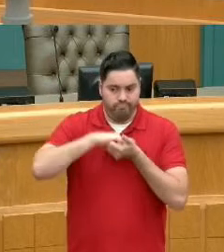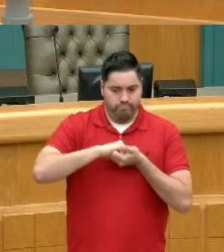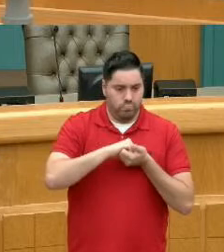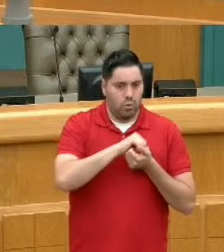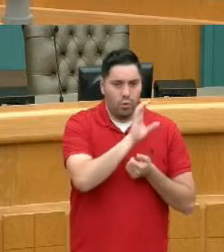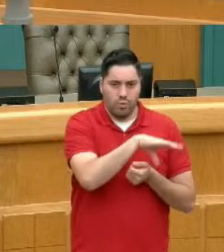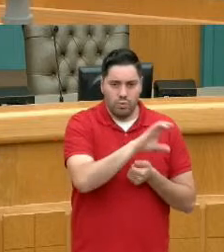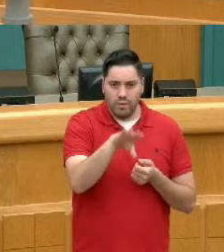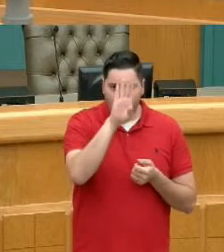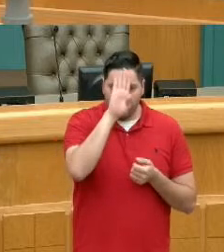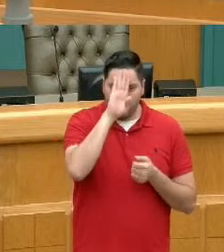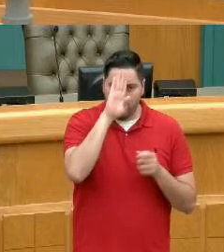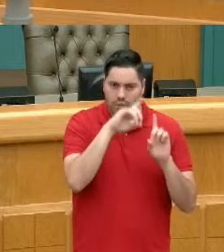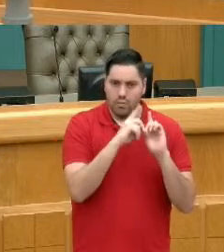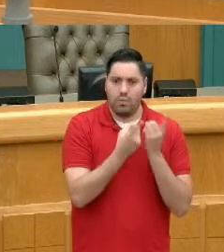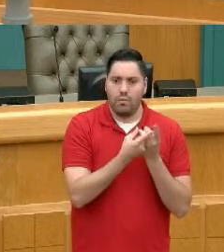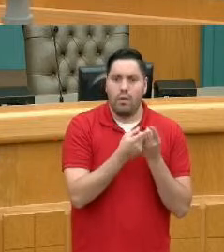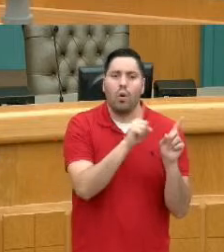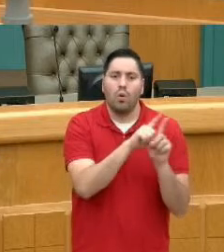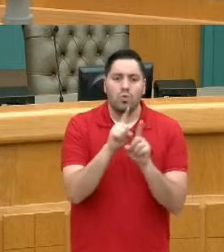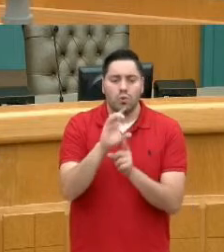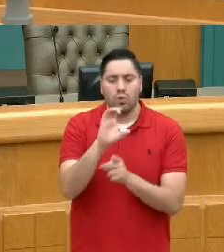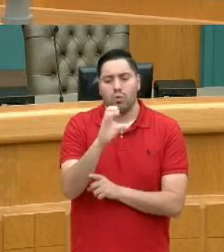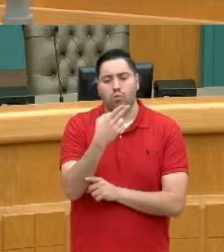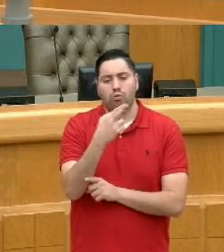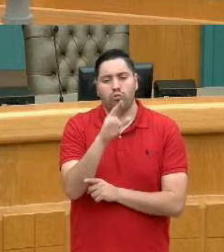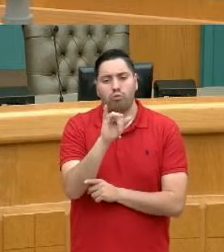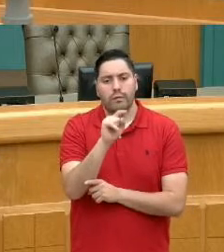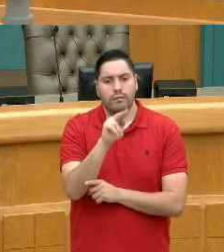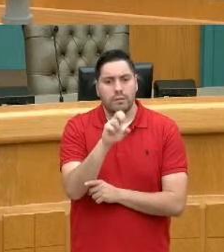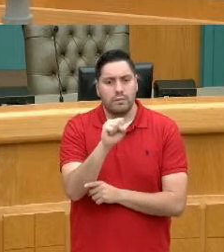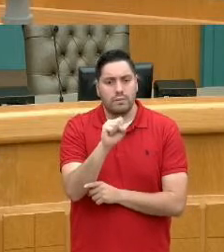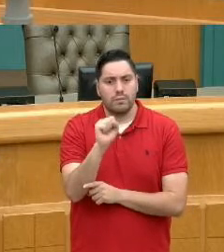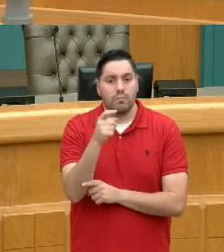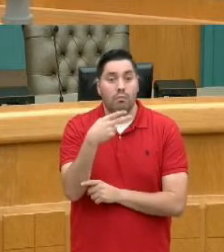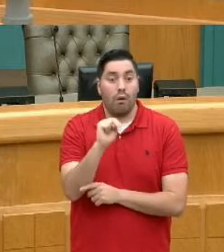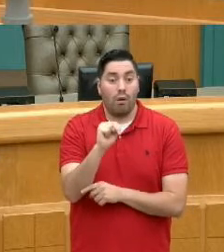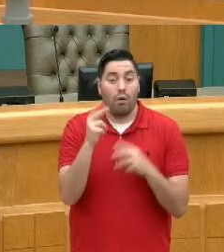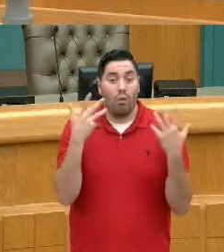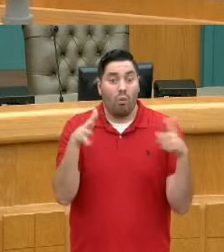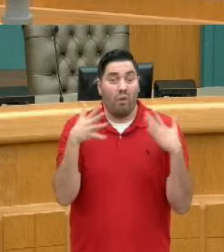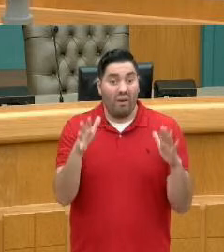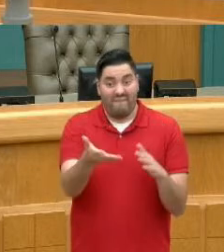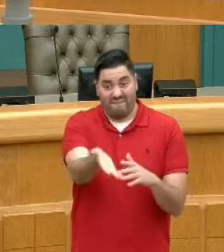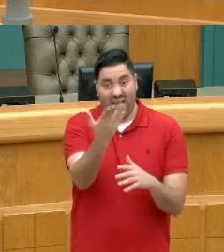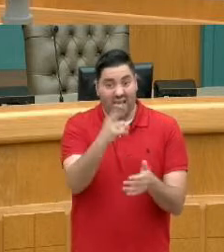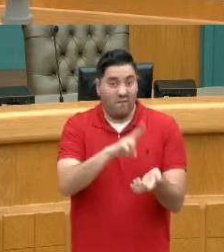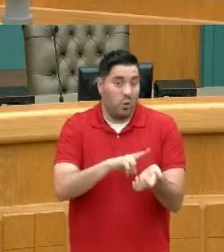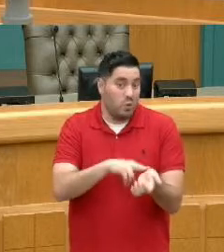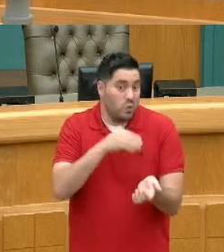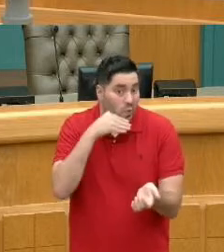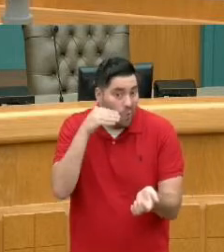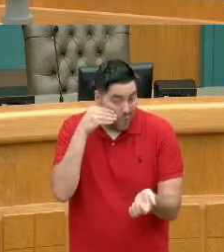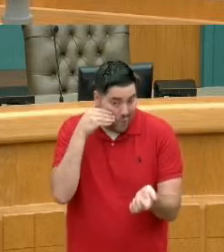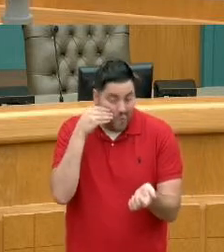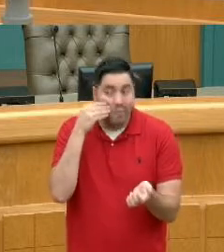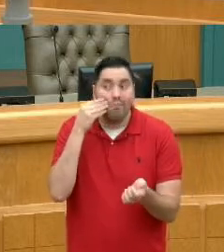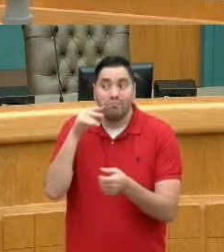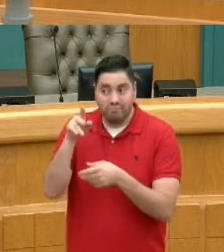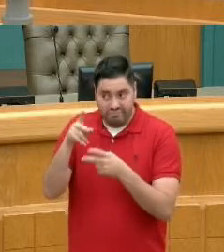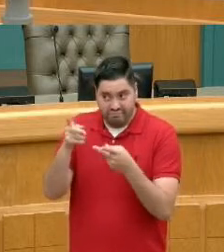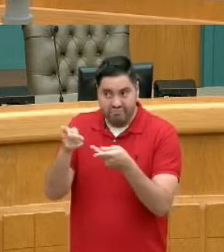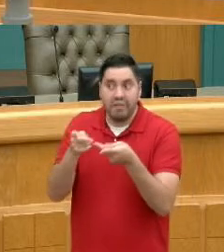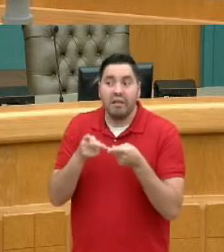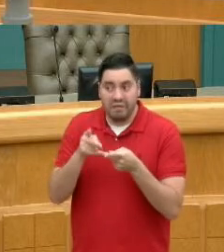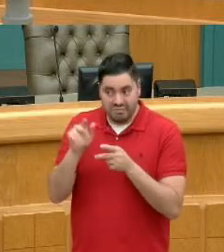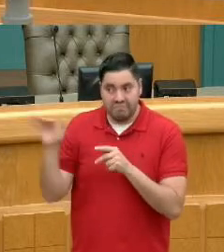Fire Department and Christus Spawn. We have done 5 nursing home facilities to date, and 7 nursing